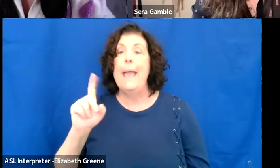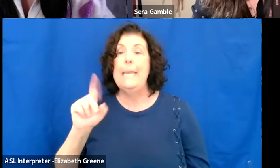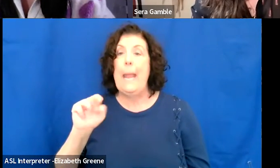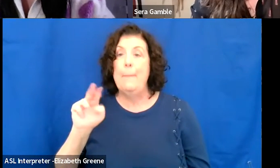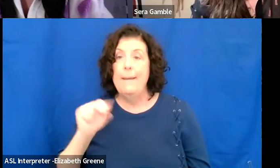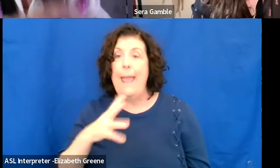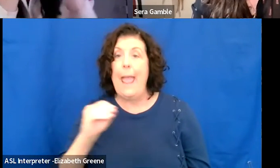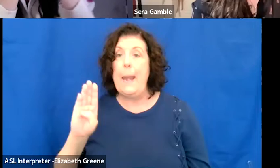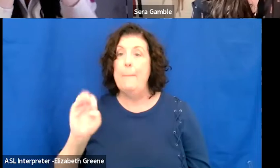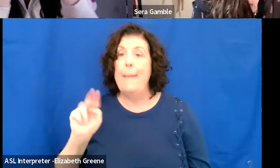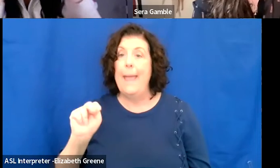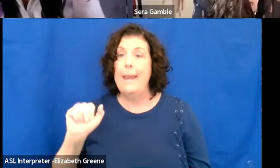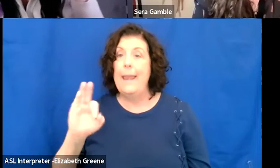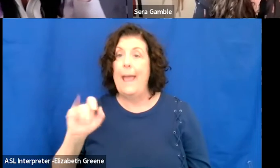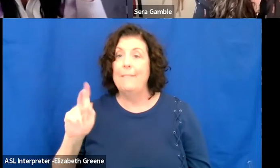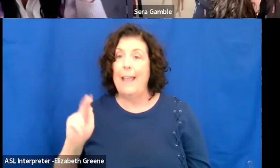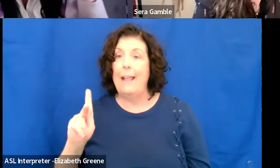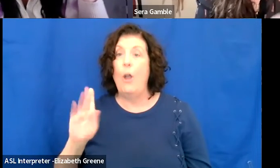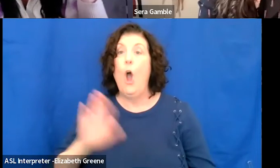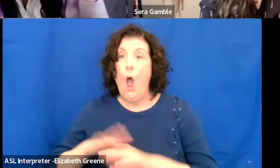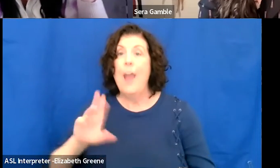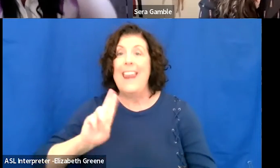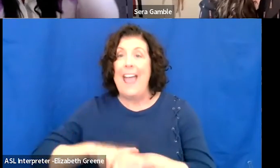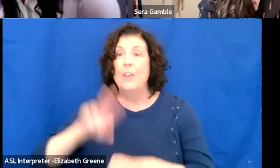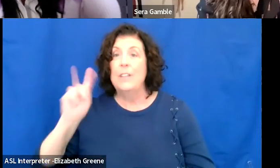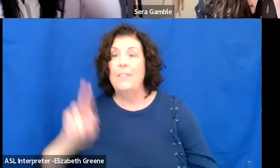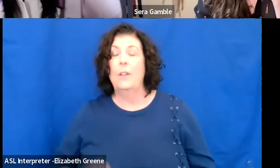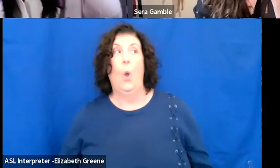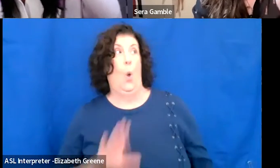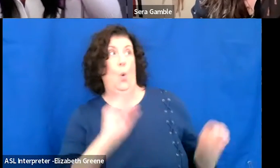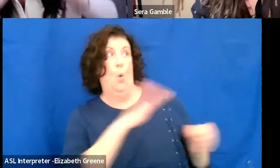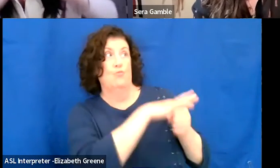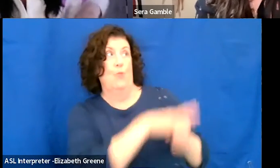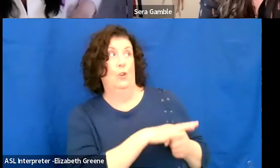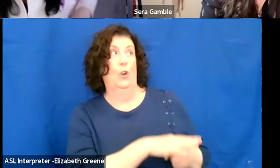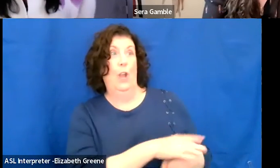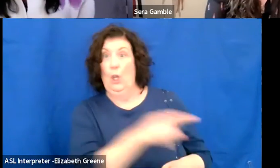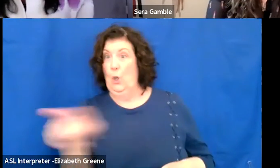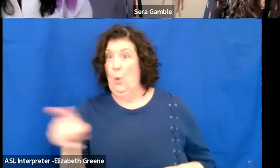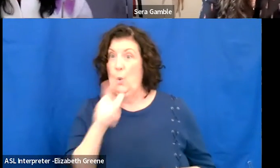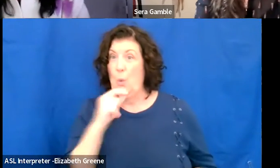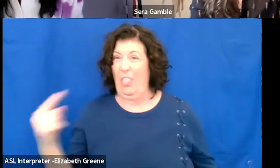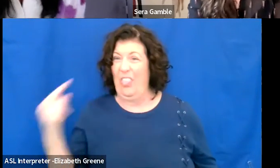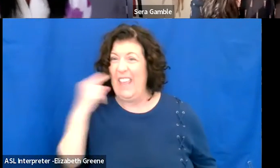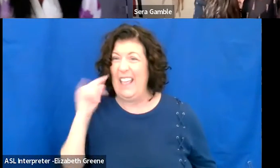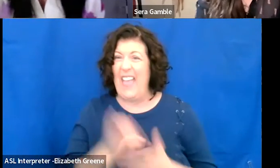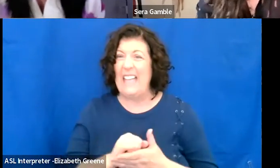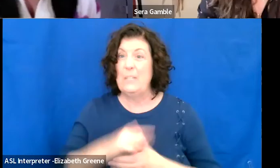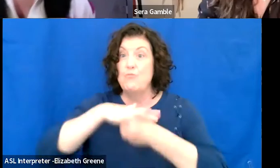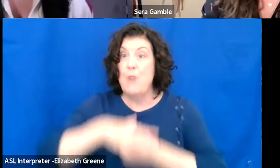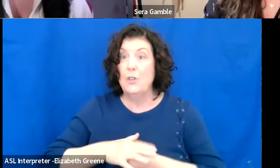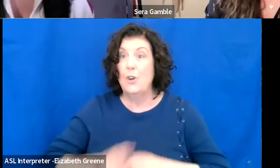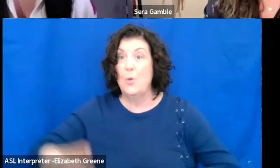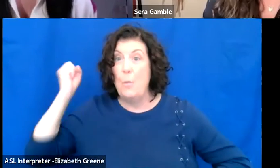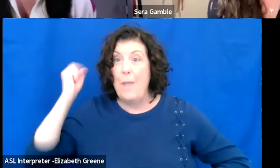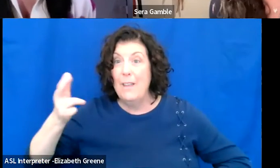television. Jeez, no pressure. Guys, for those of you that think it's pressure to pitch, that is pressure. I mean, people